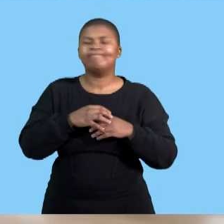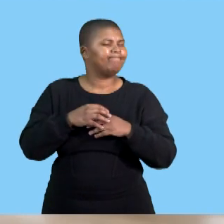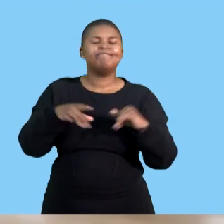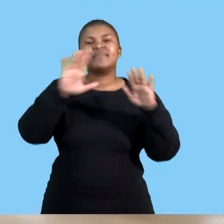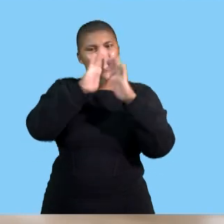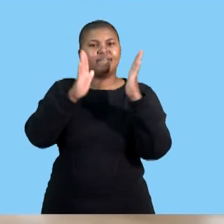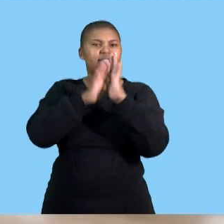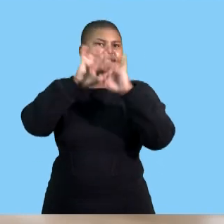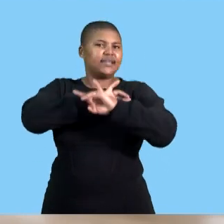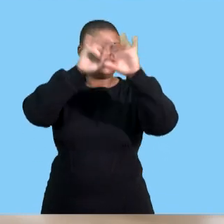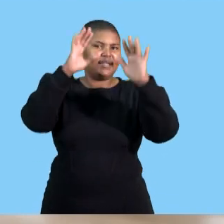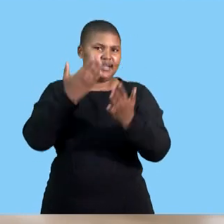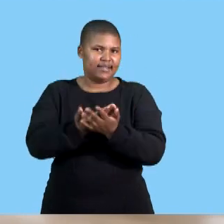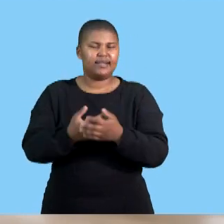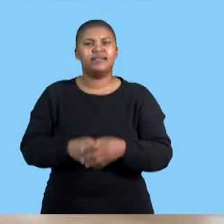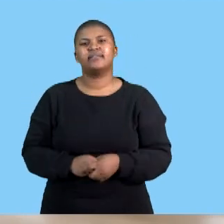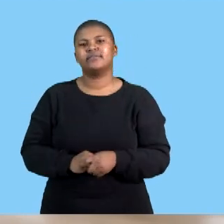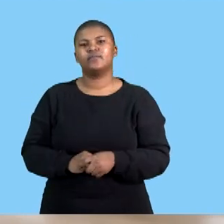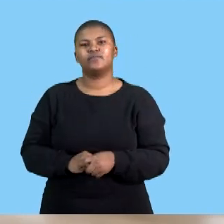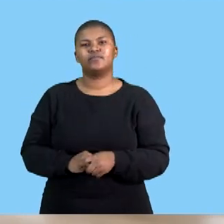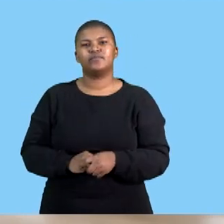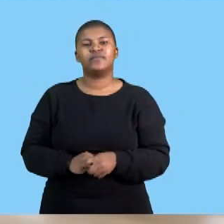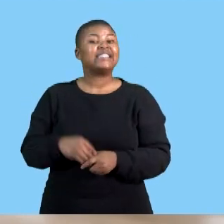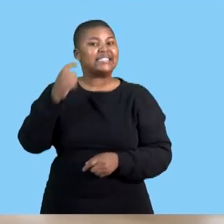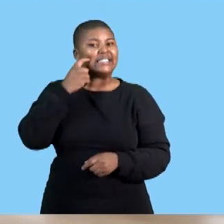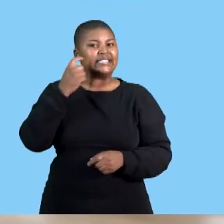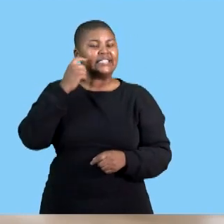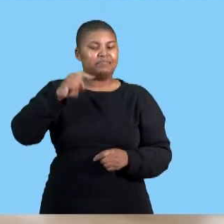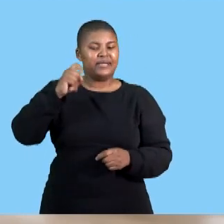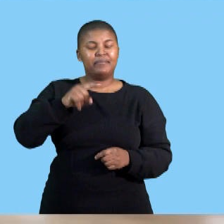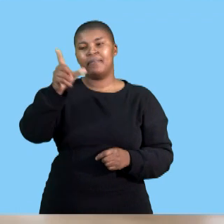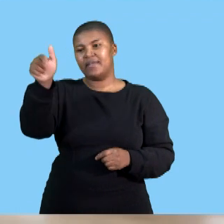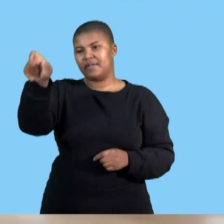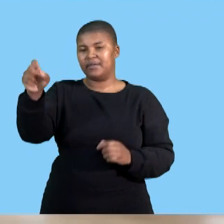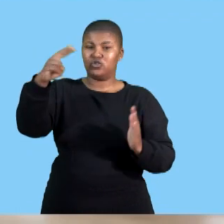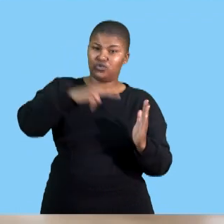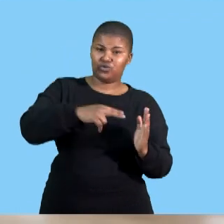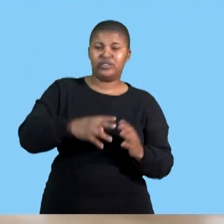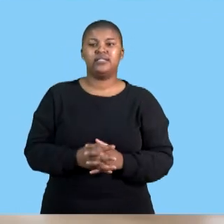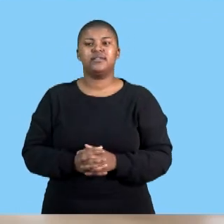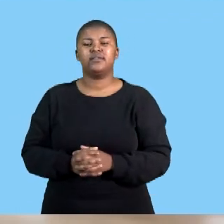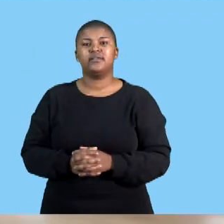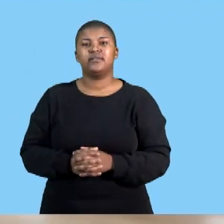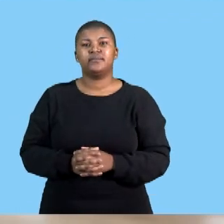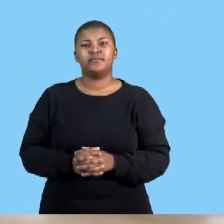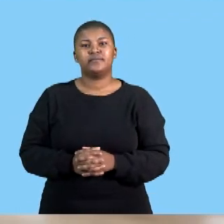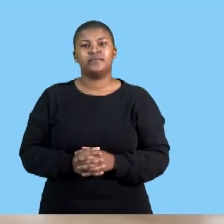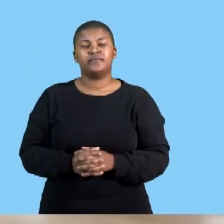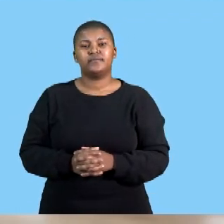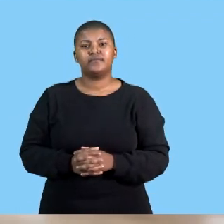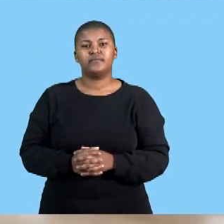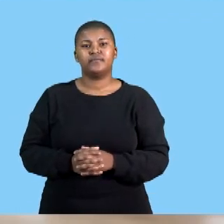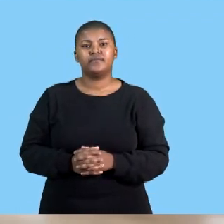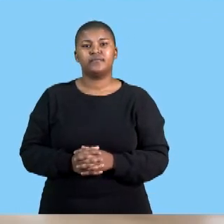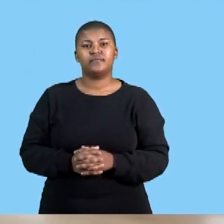have illustrations, then illustrations make information to be summarized and it's easier for the next person to read and understand